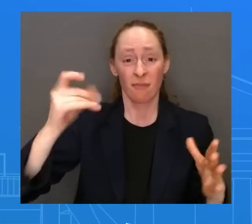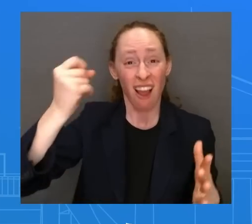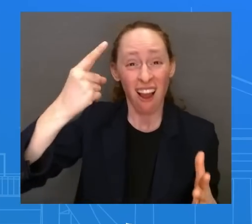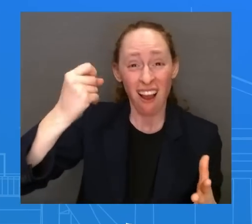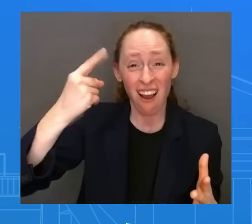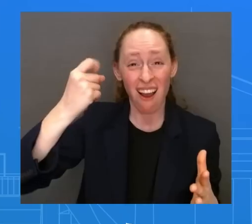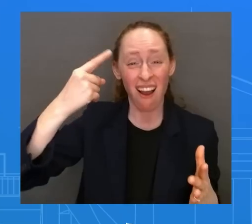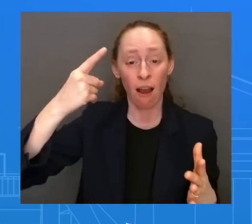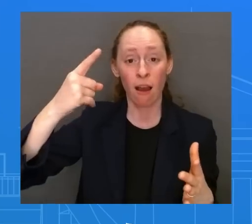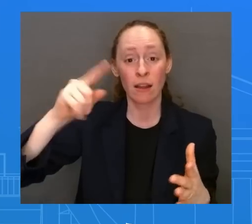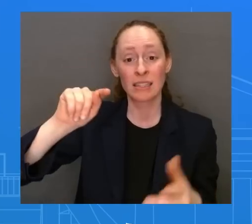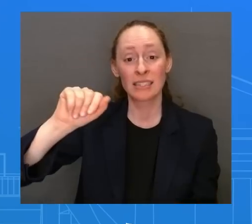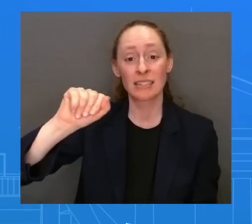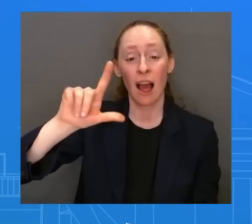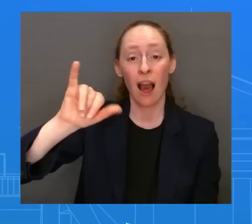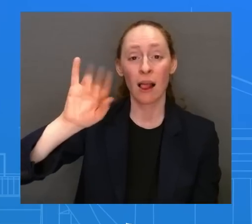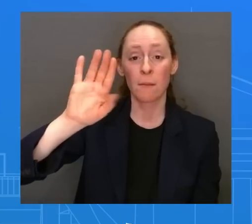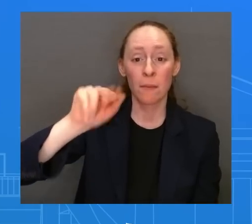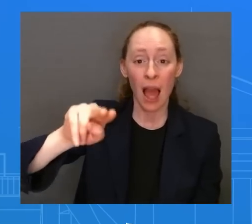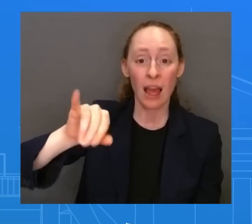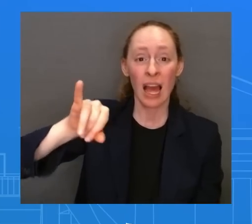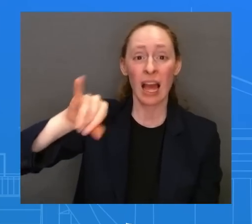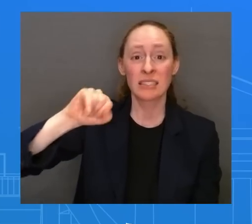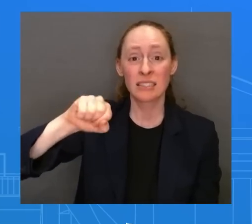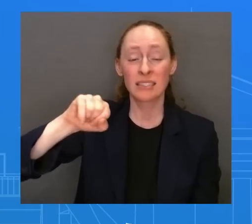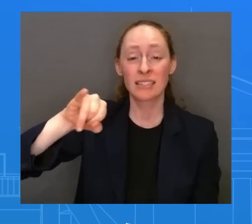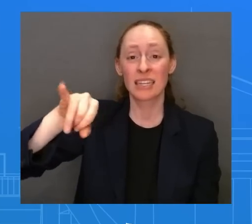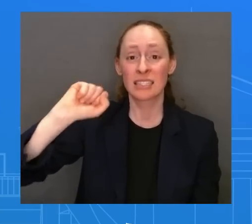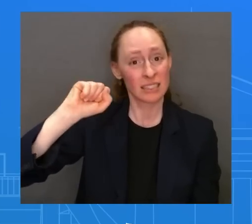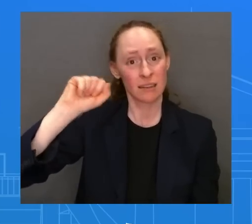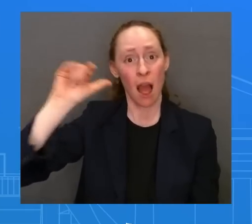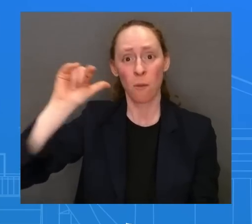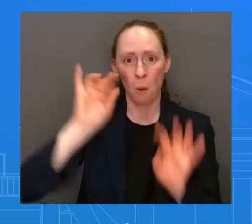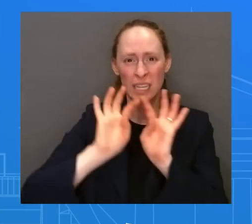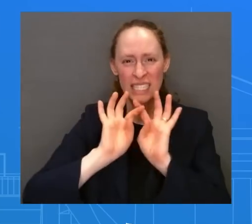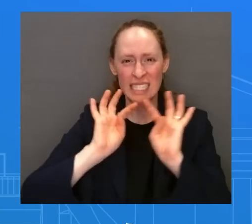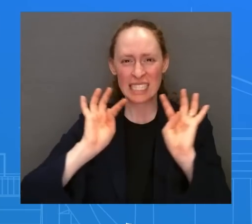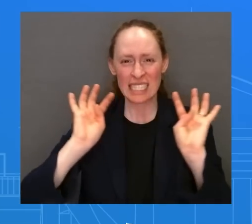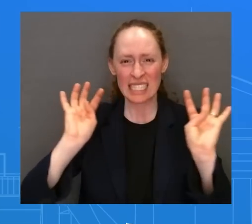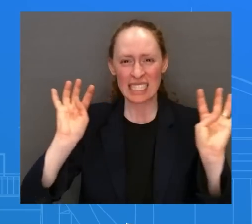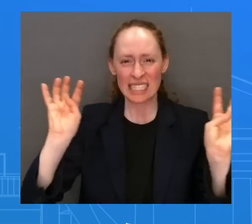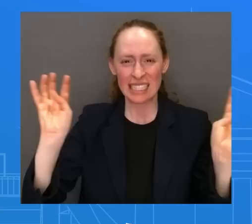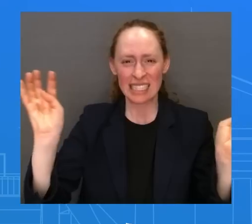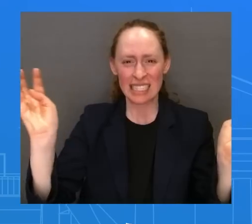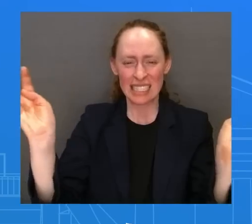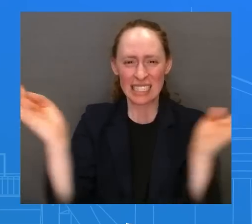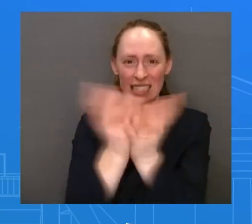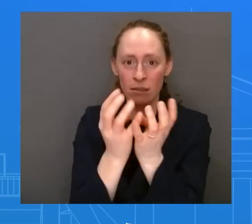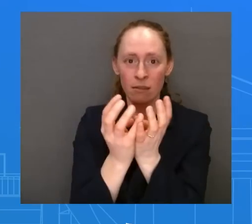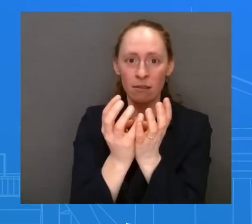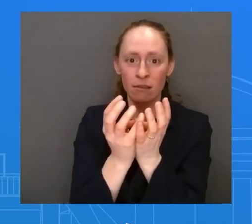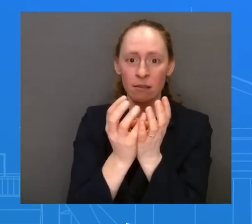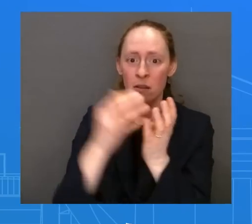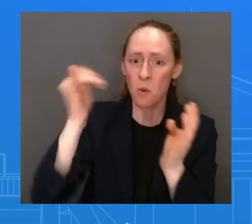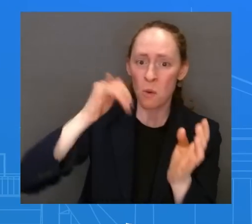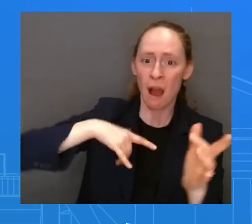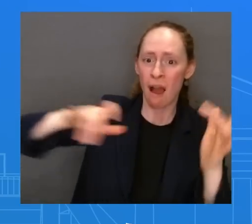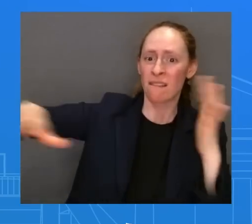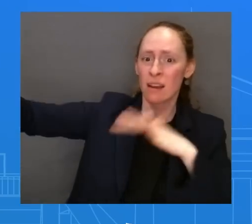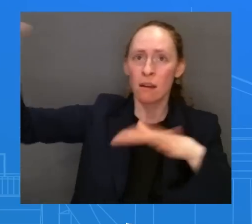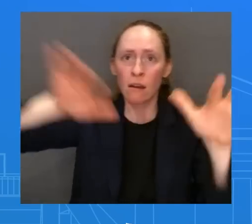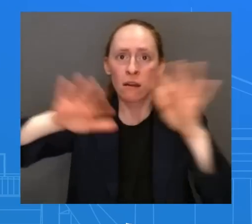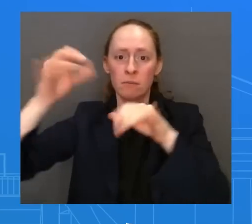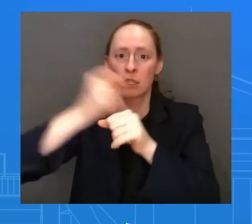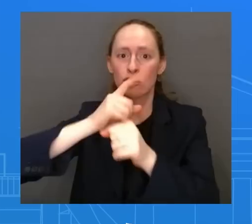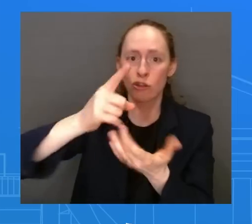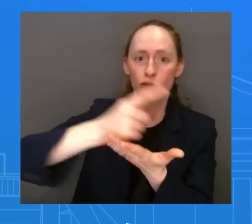run an airport get The Radars up and go and do air traffic control get planes coming in and getting them loaded have medical screening have security